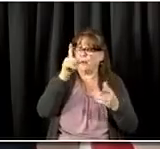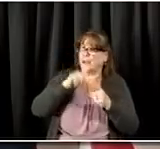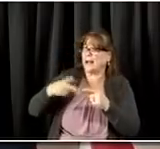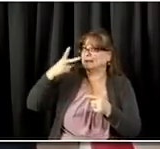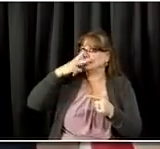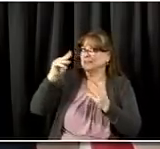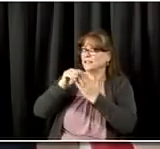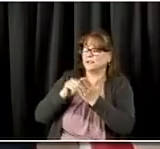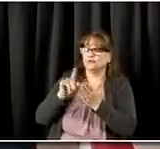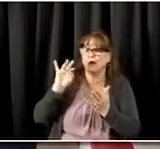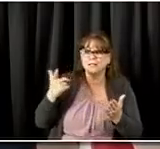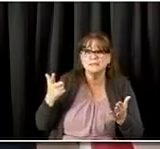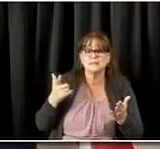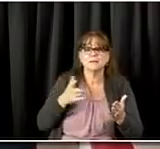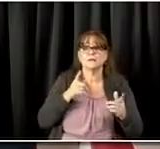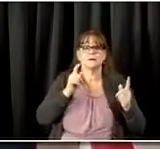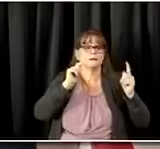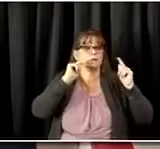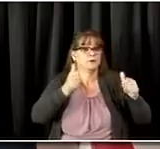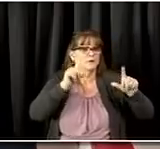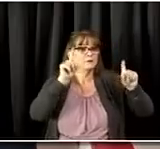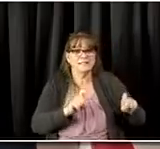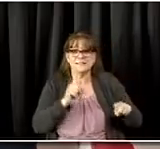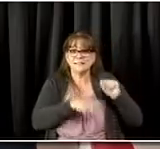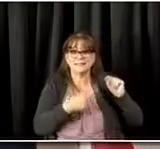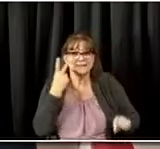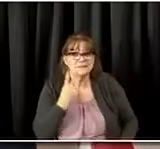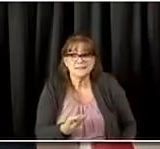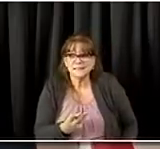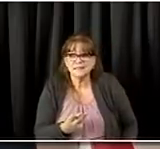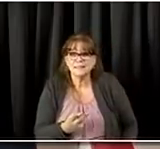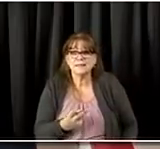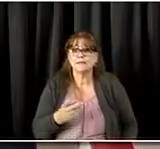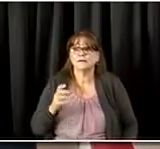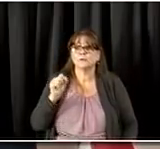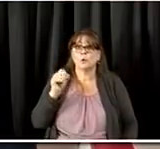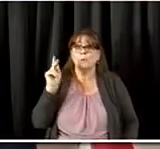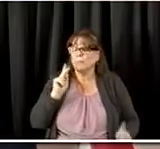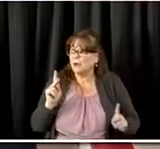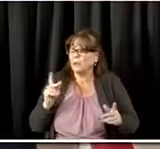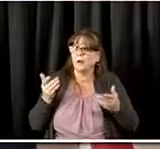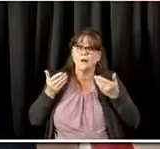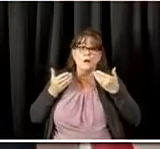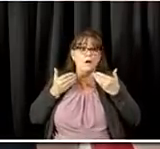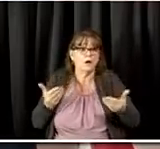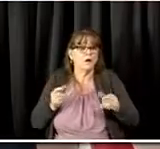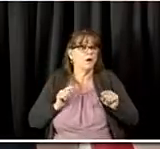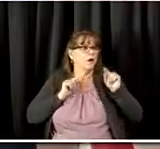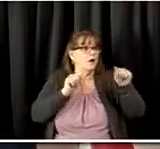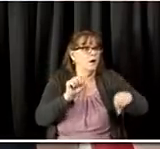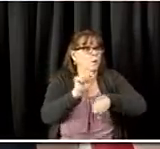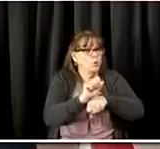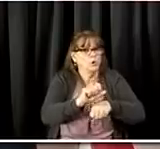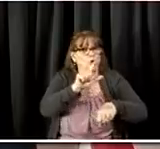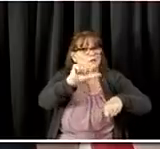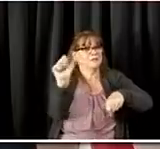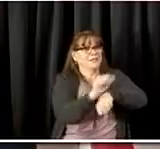more and more people to have to keep going to work in dangerous settings. With all that said, do you think it's possible you've overweighted failures of